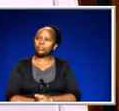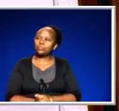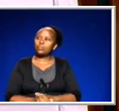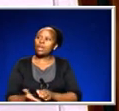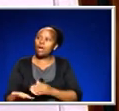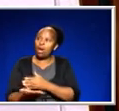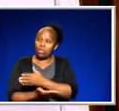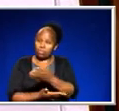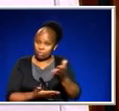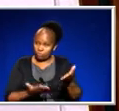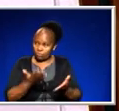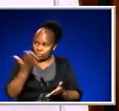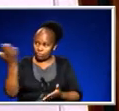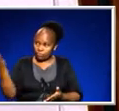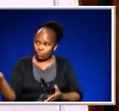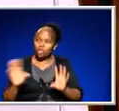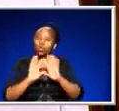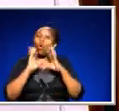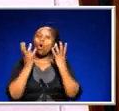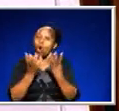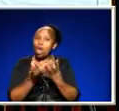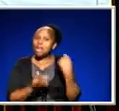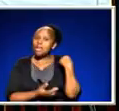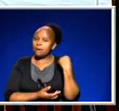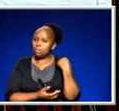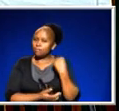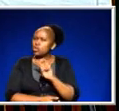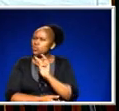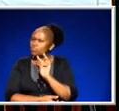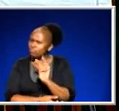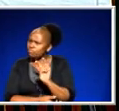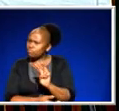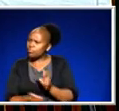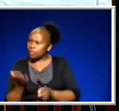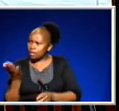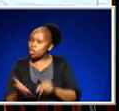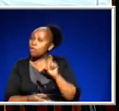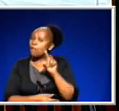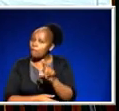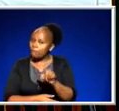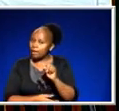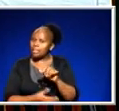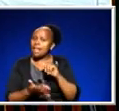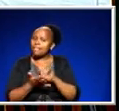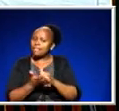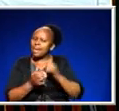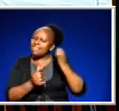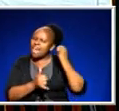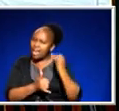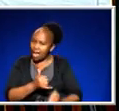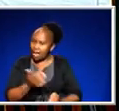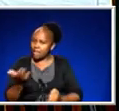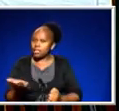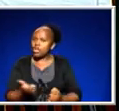This is whole numbers. And if you look at this, you find that at the end of it,